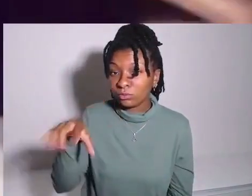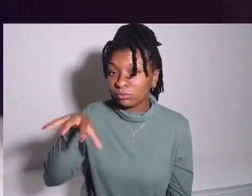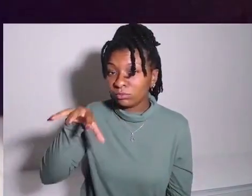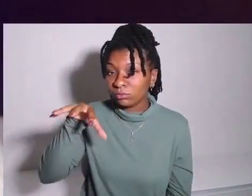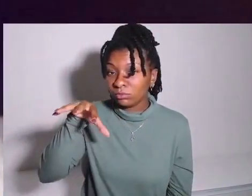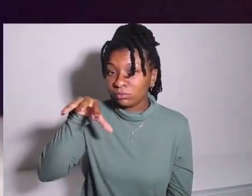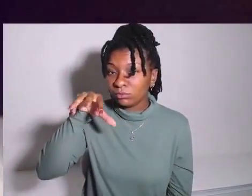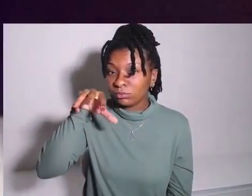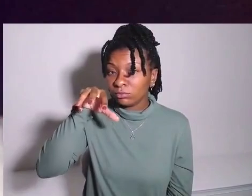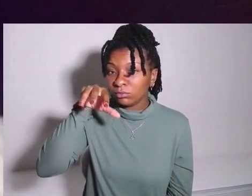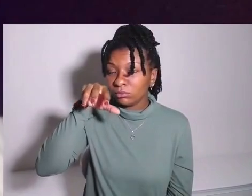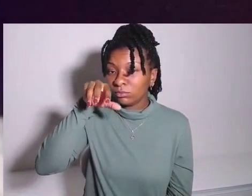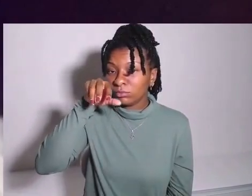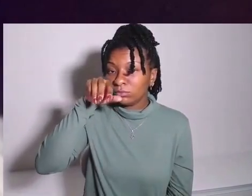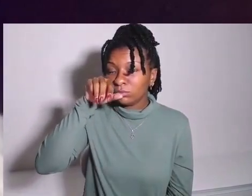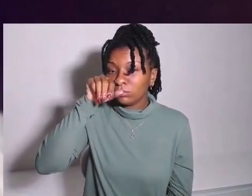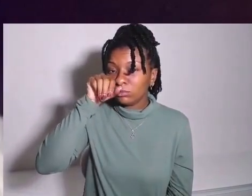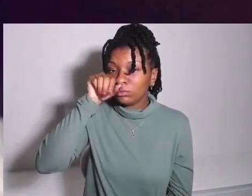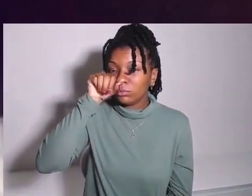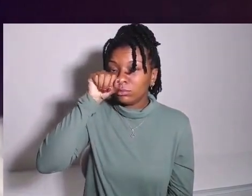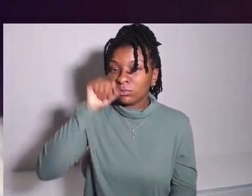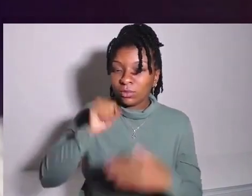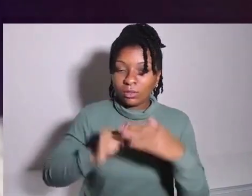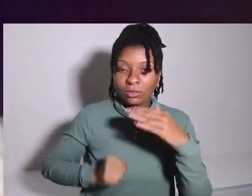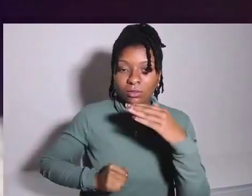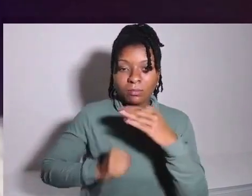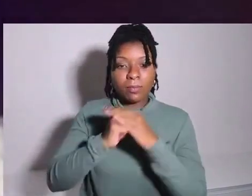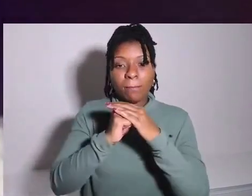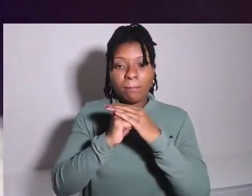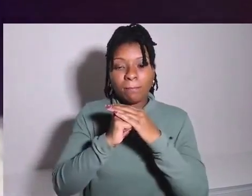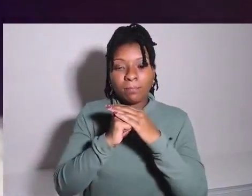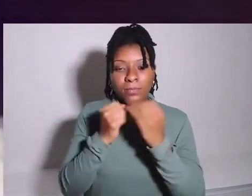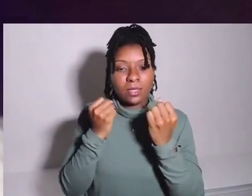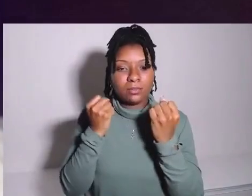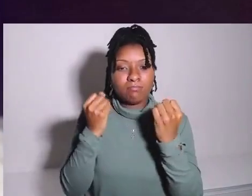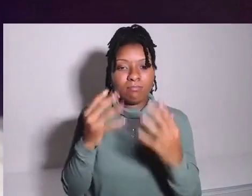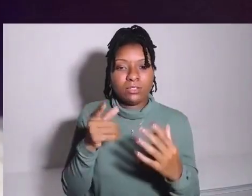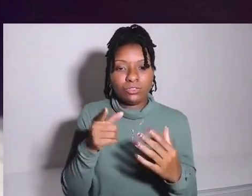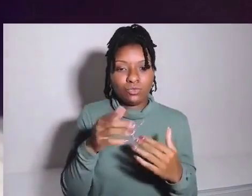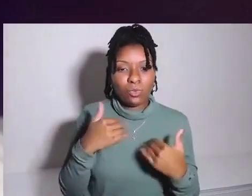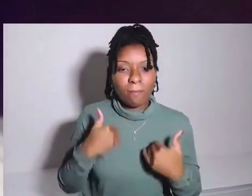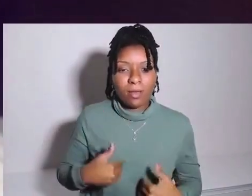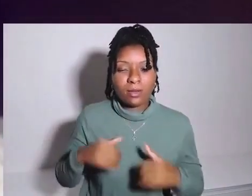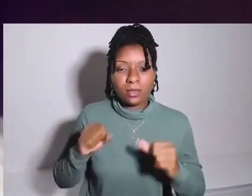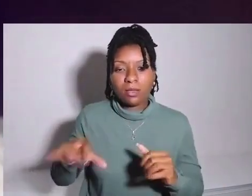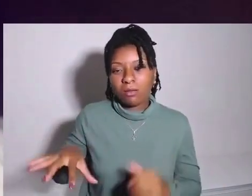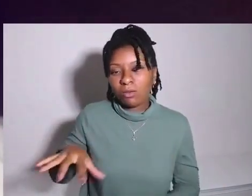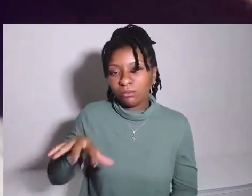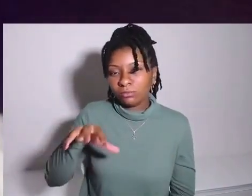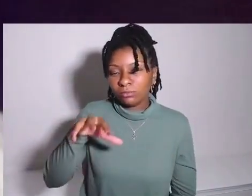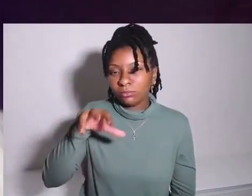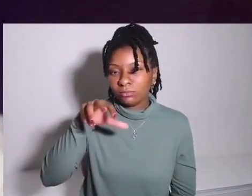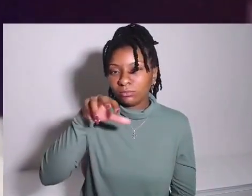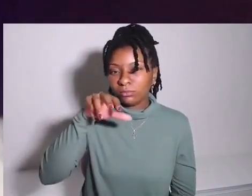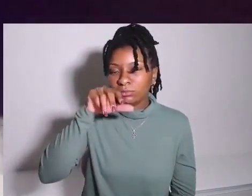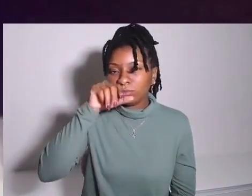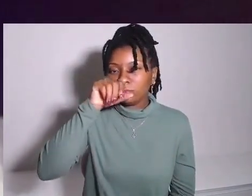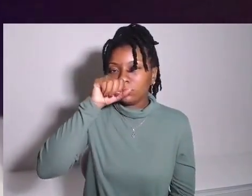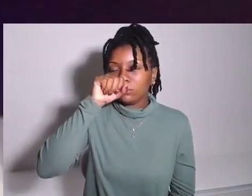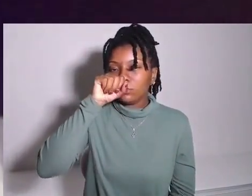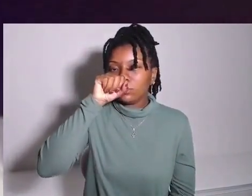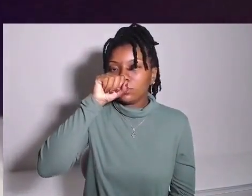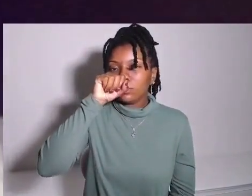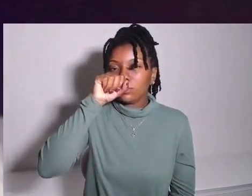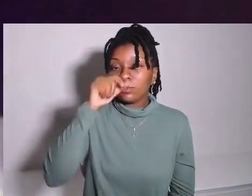to the extent of your capacity, as much as your body can receive. Inhale, and then exhale through